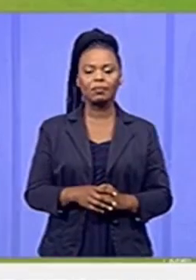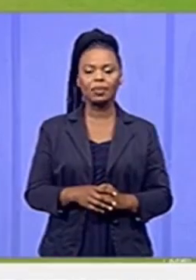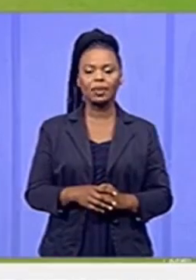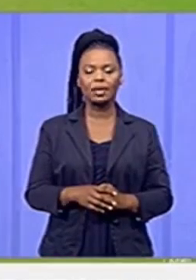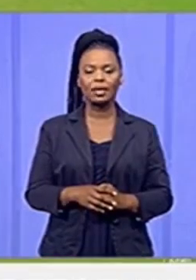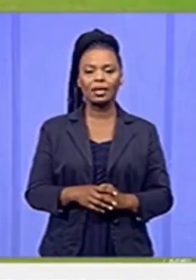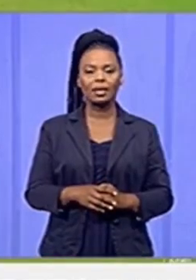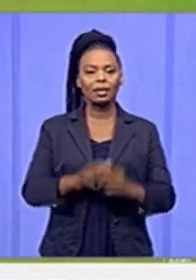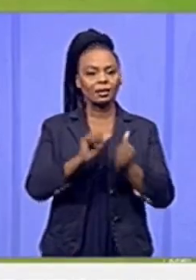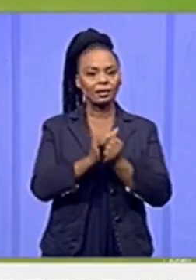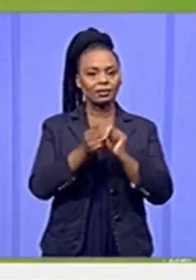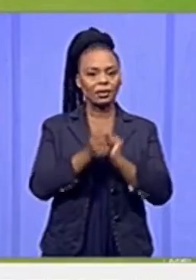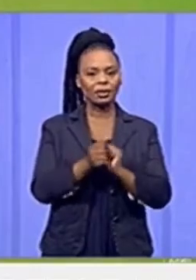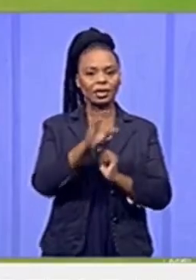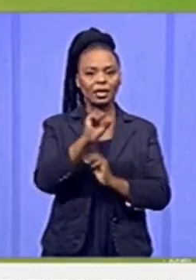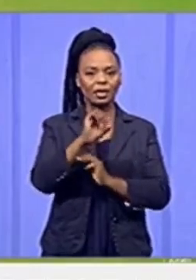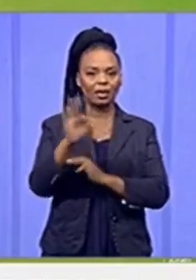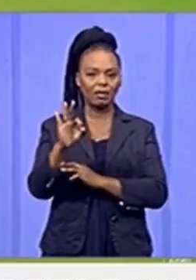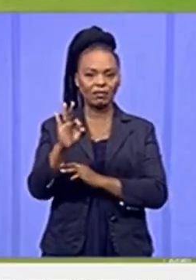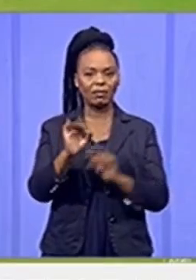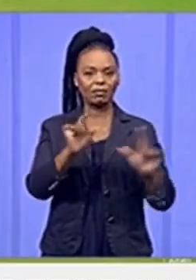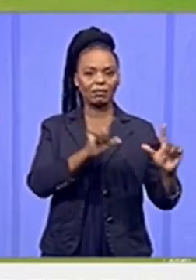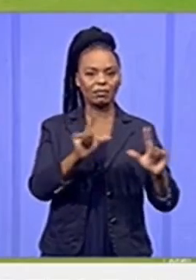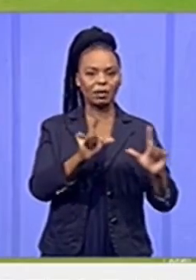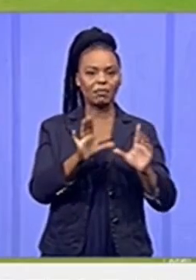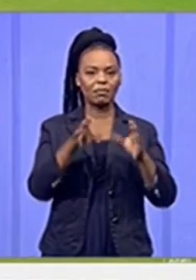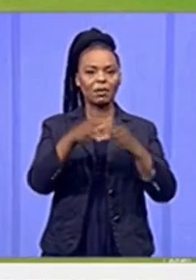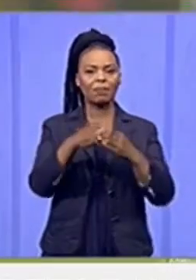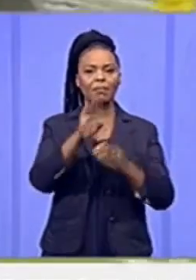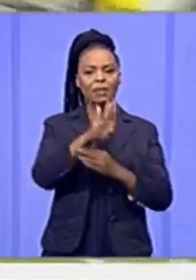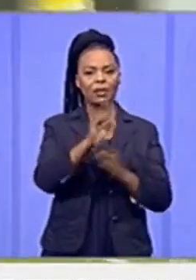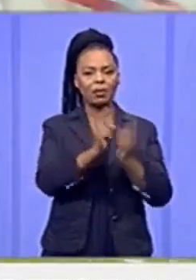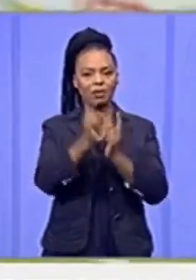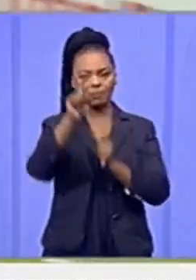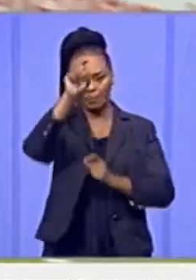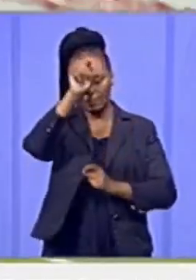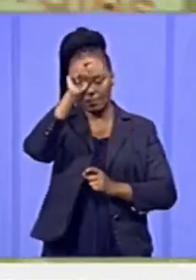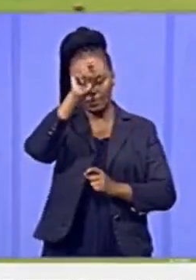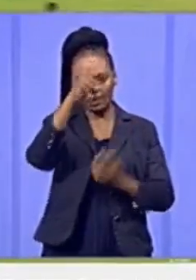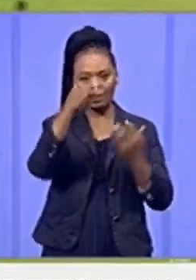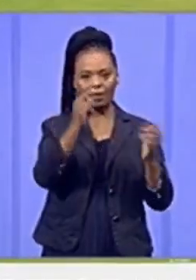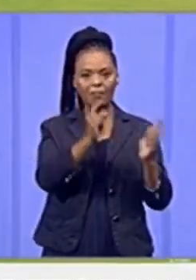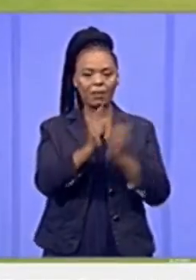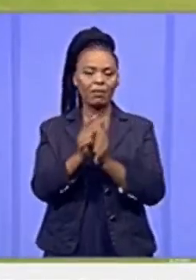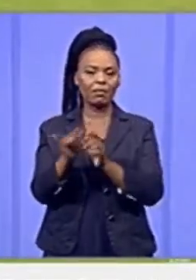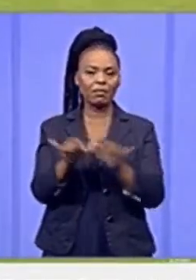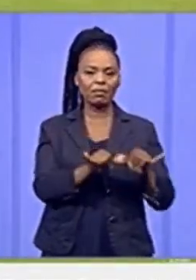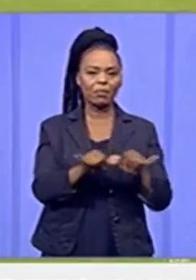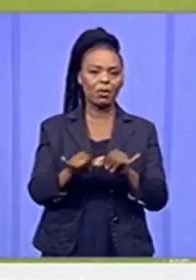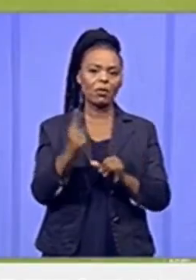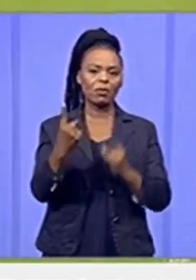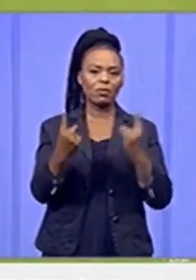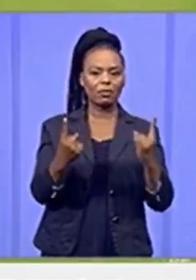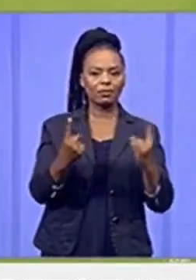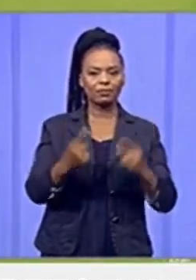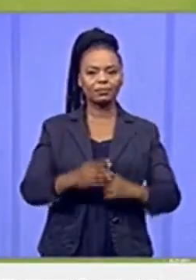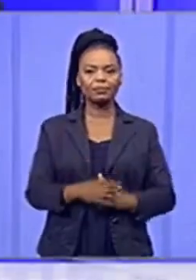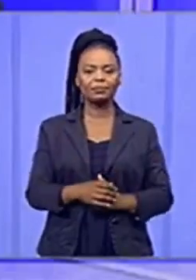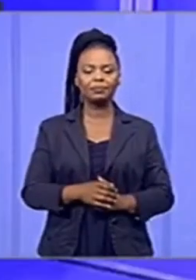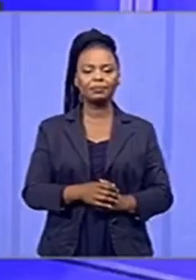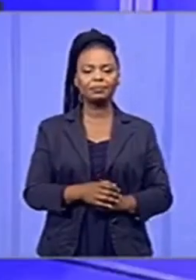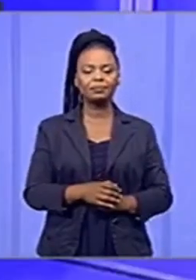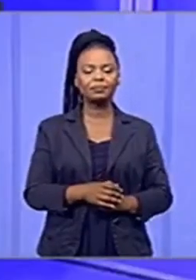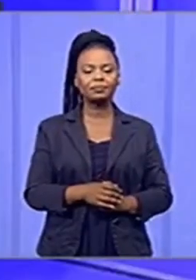Dipapadi ligi ya bompudi ba CAF Mamelodi Sundowns e ho Group B le Al Hilal di bapetse ka hore kana ka ntlha sehlopha thapameng ena.